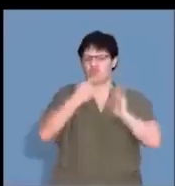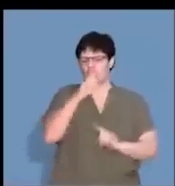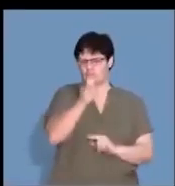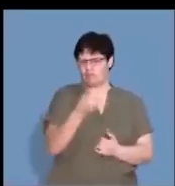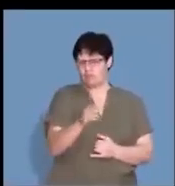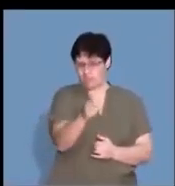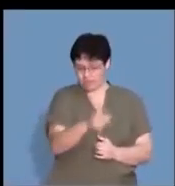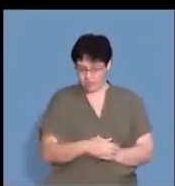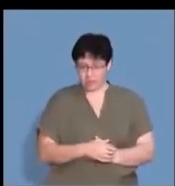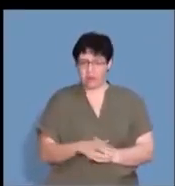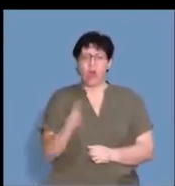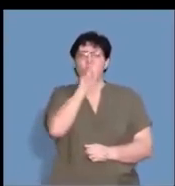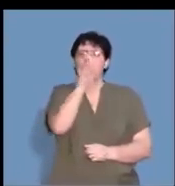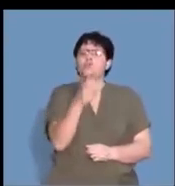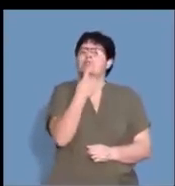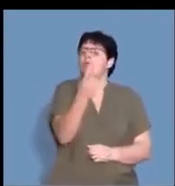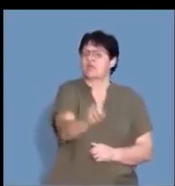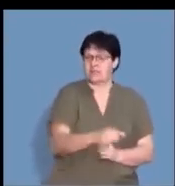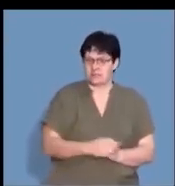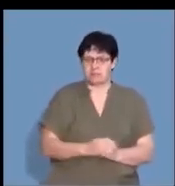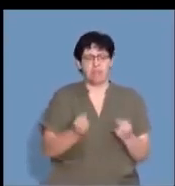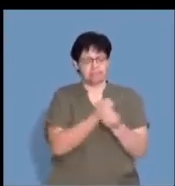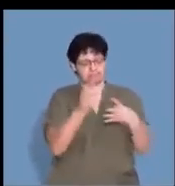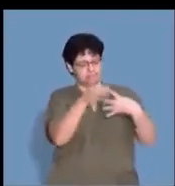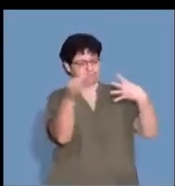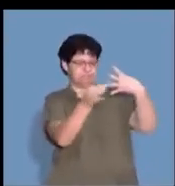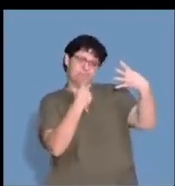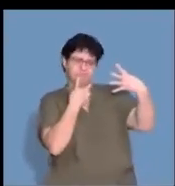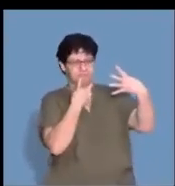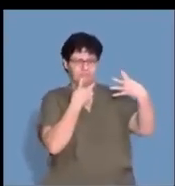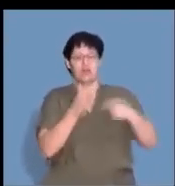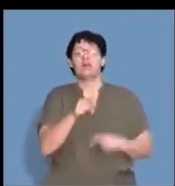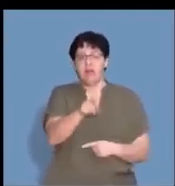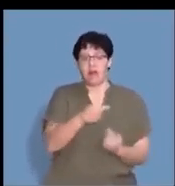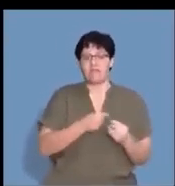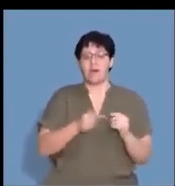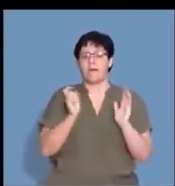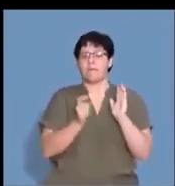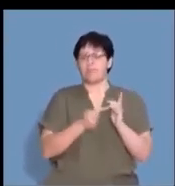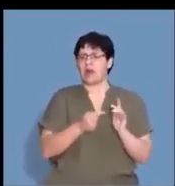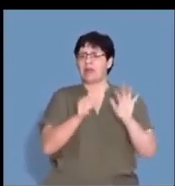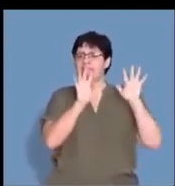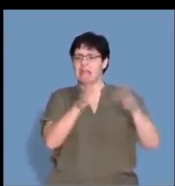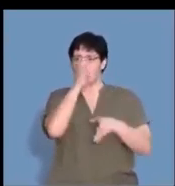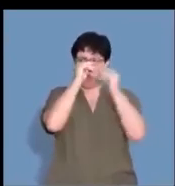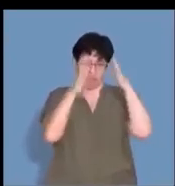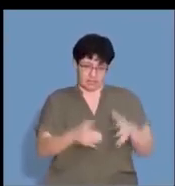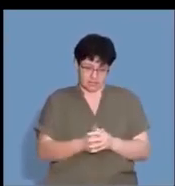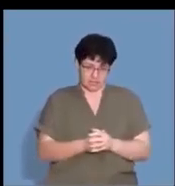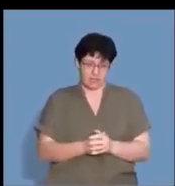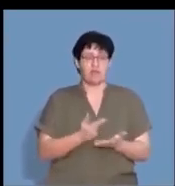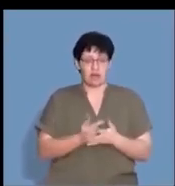you. So the question says, it's a multiple choice question. Here are the marks of 10 learners who achieved